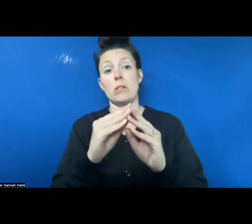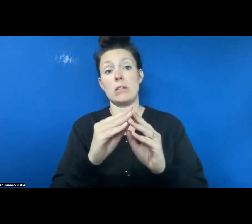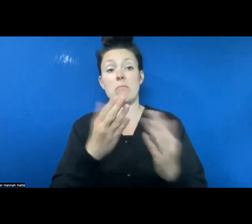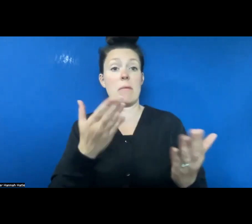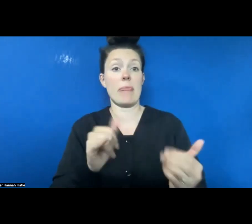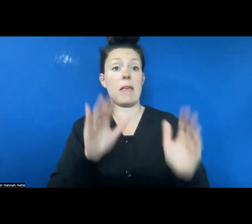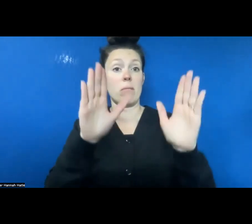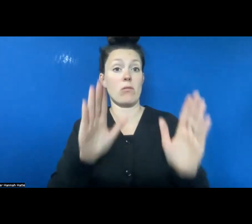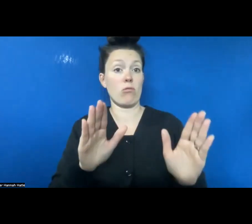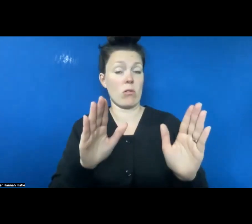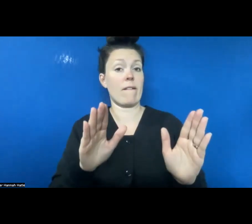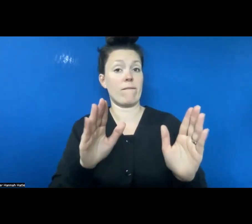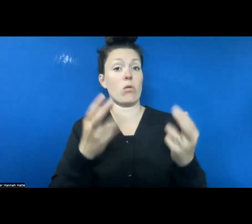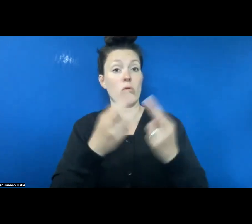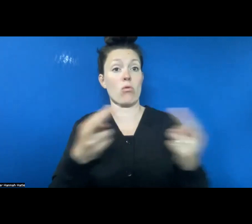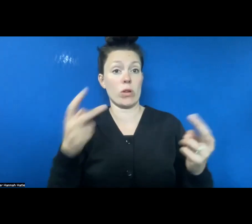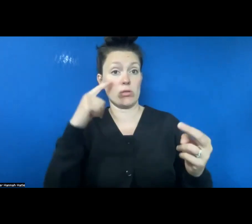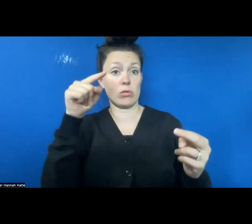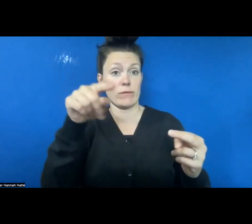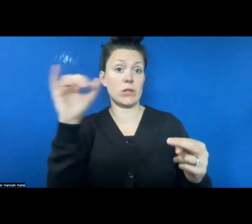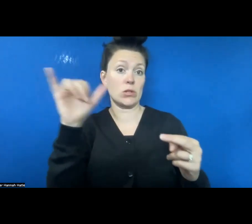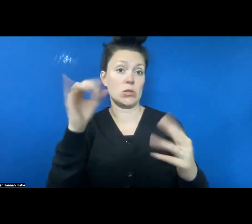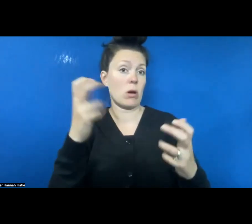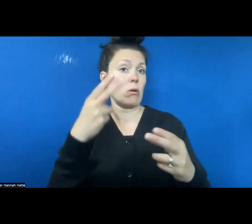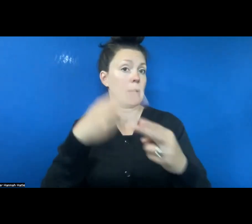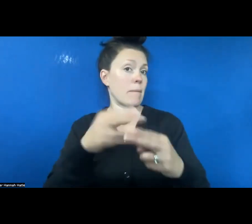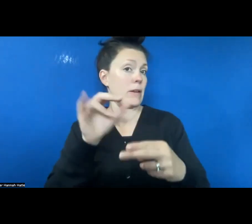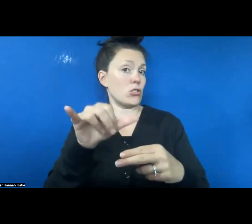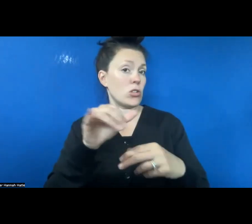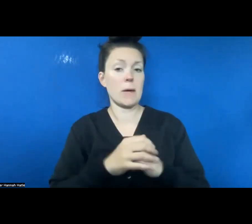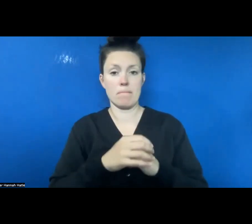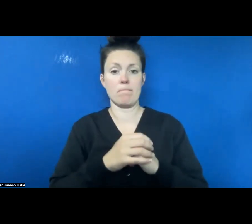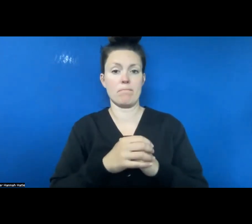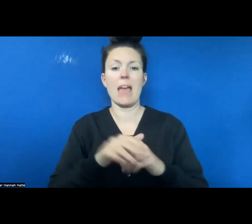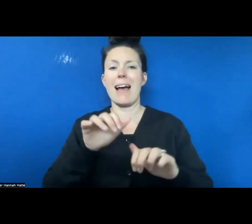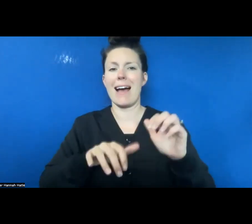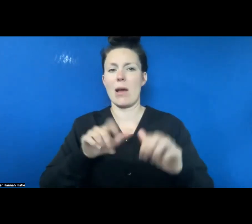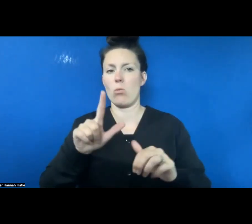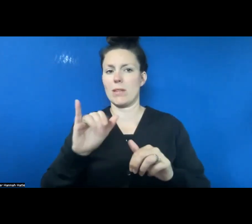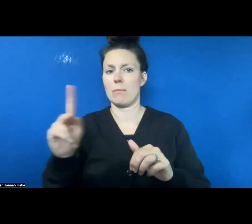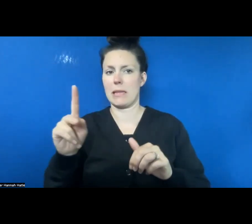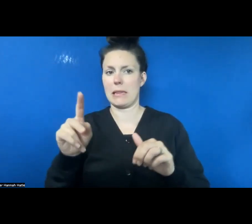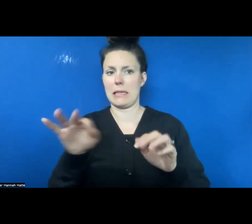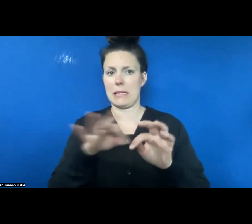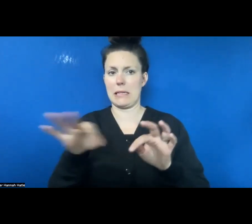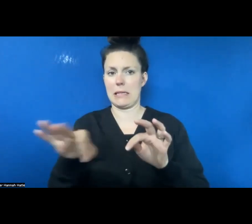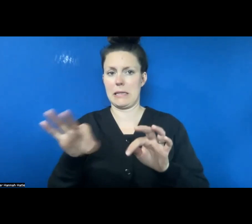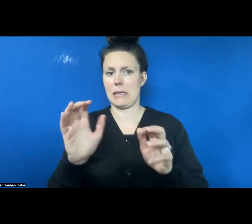wonderful resources for y'all. Just wanted to, and I'll put the link in the chat. Thank you.